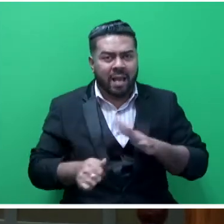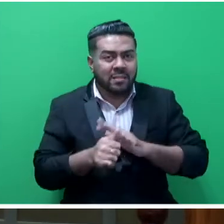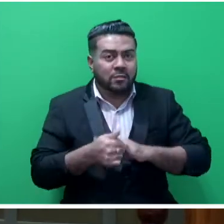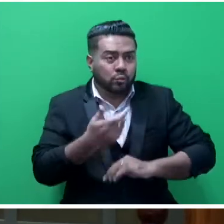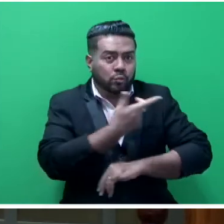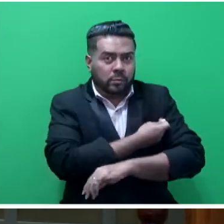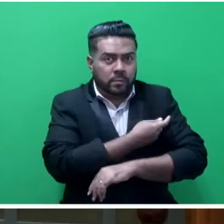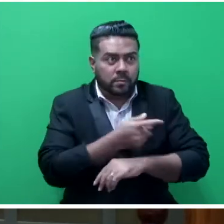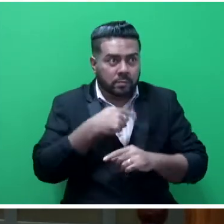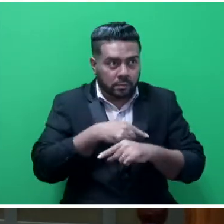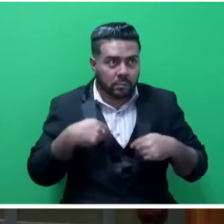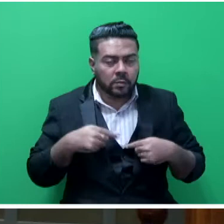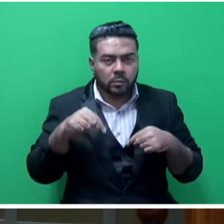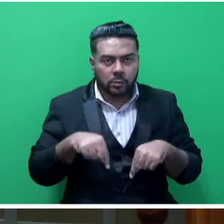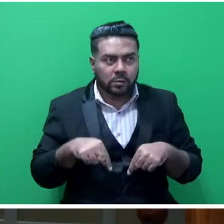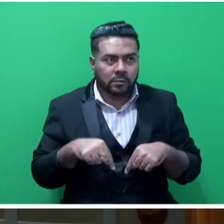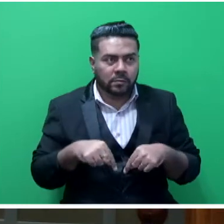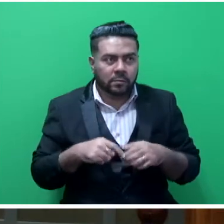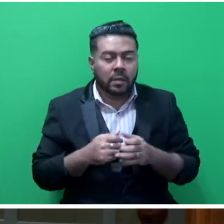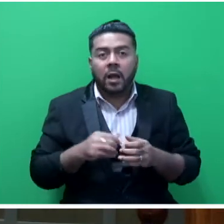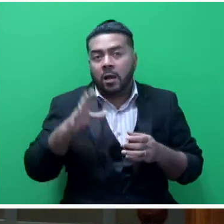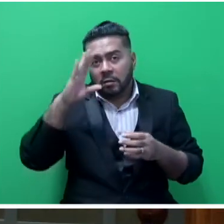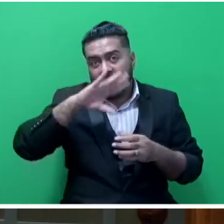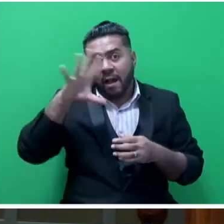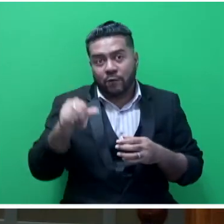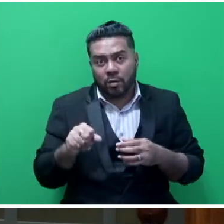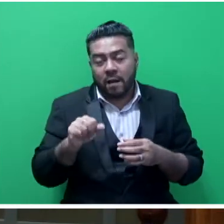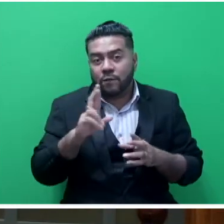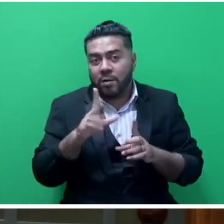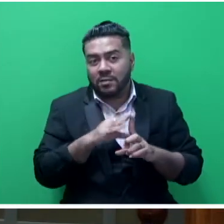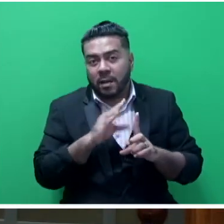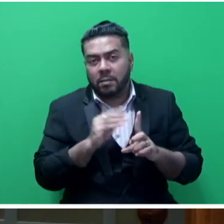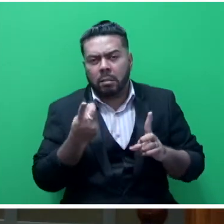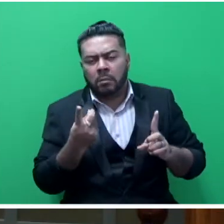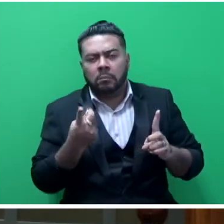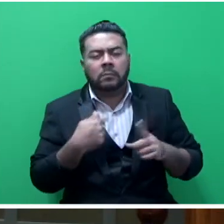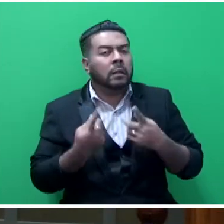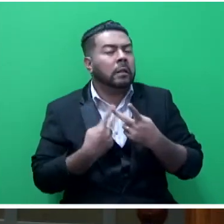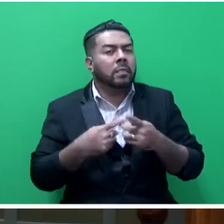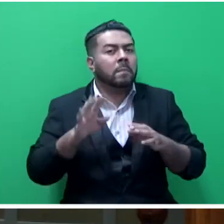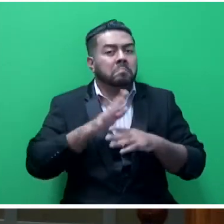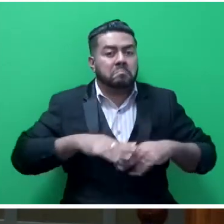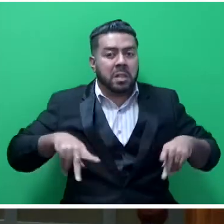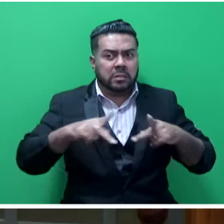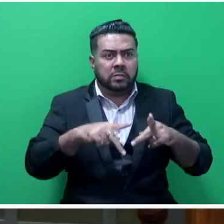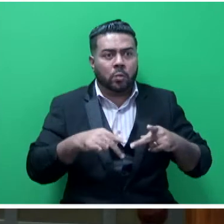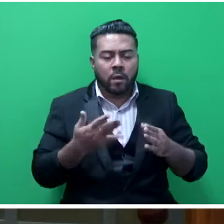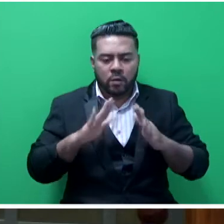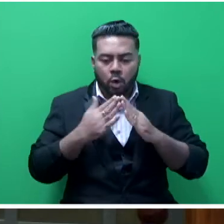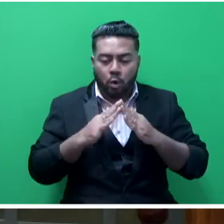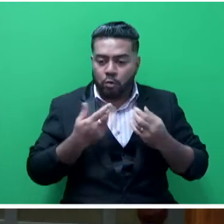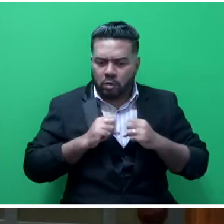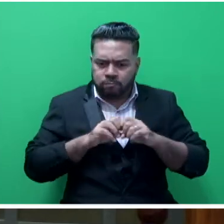are countries, low middle income countries, and countries in Africa, for example, and countries in other places where they have community transmission